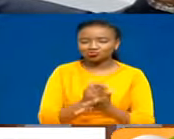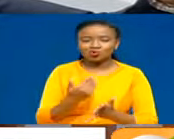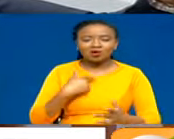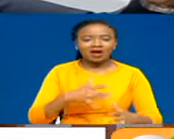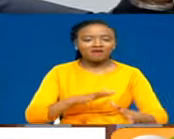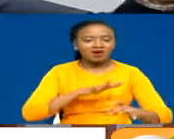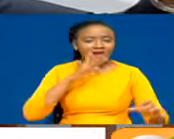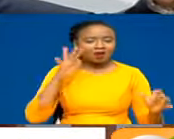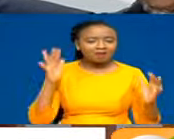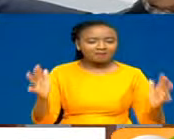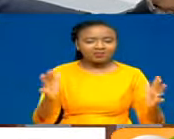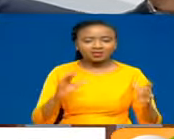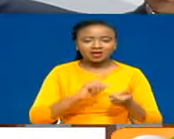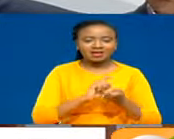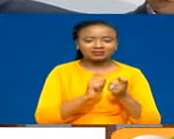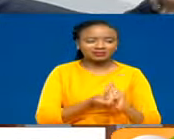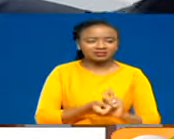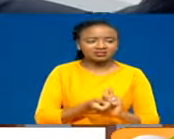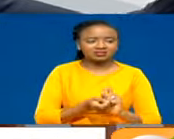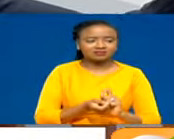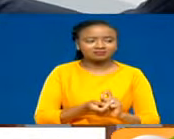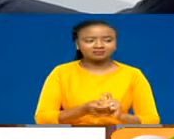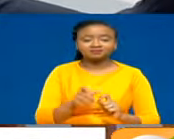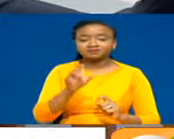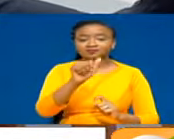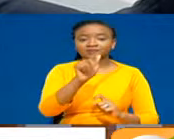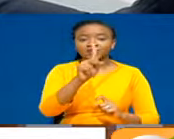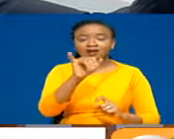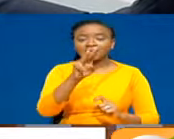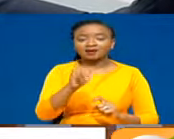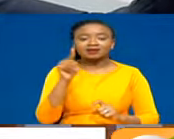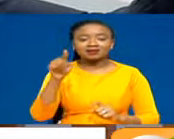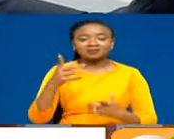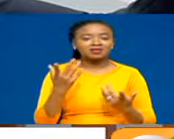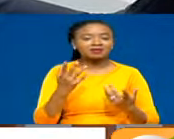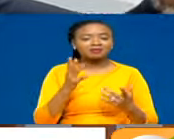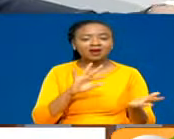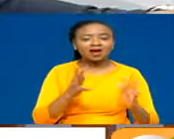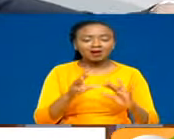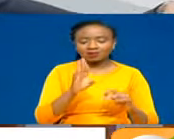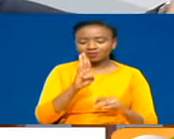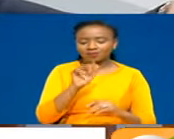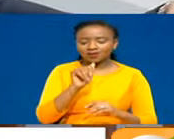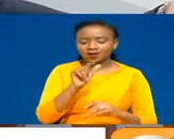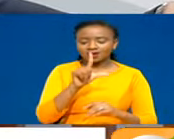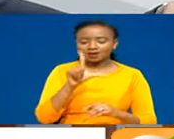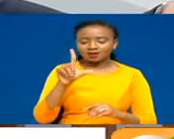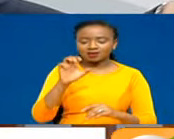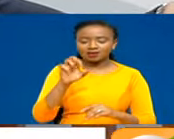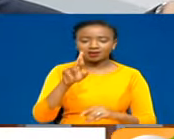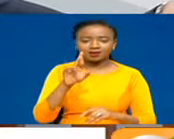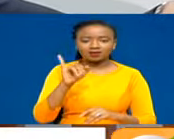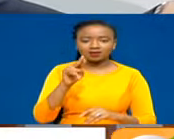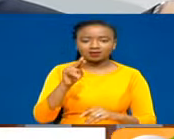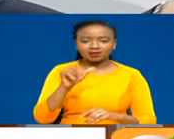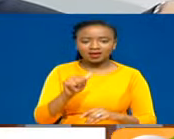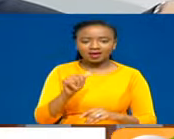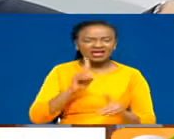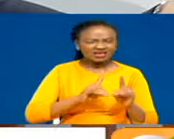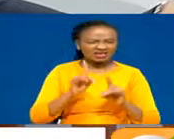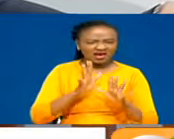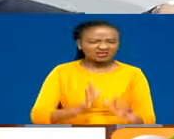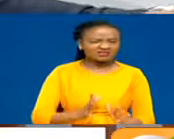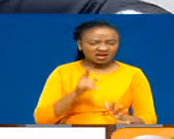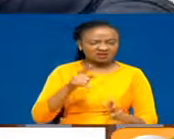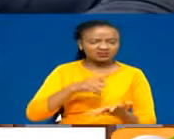created. Yeah, Akeem, he was a ballerina. Yeah, he was incredible, you know, like, and a soft mind, soft,